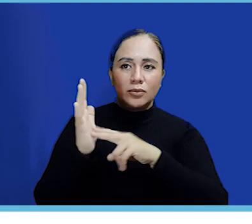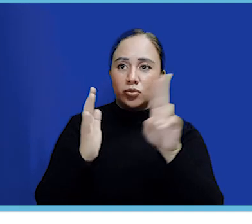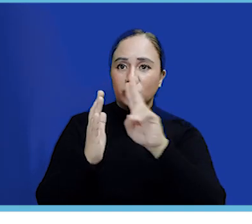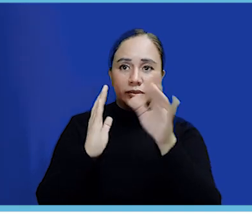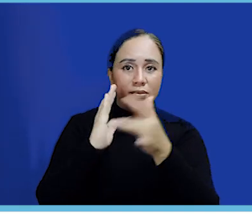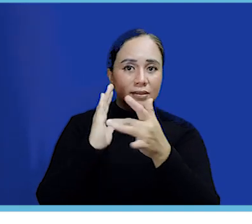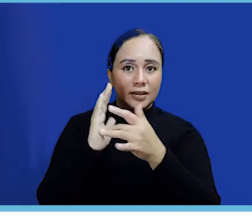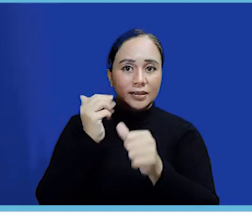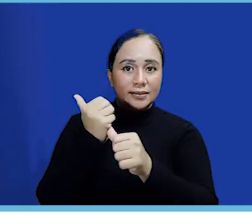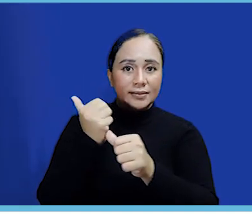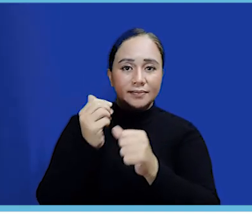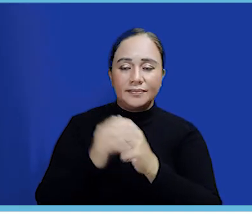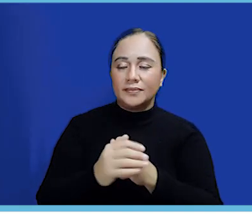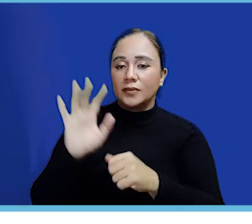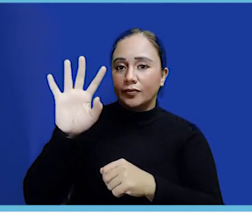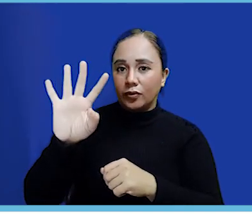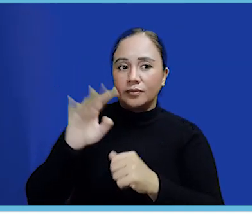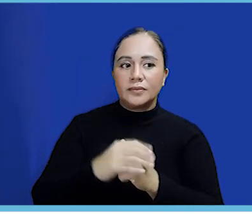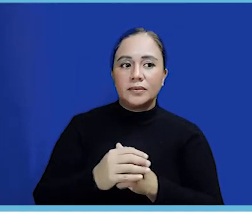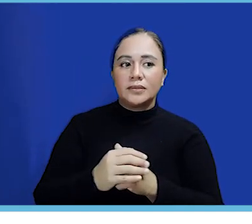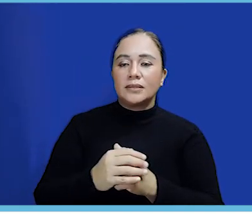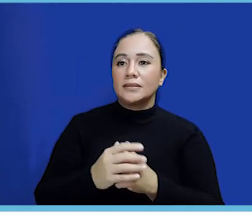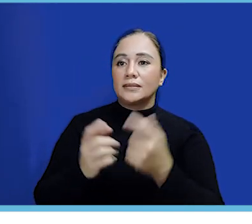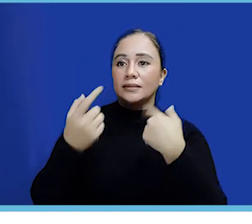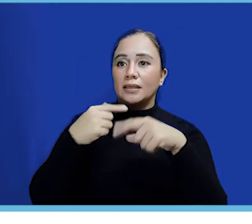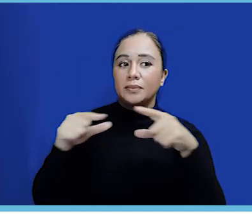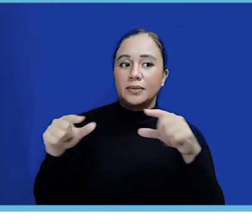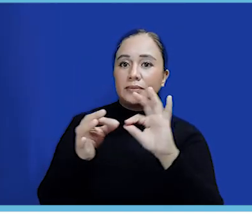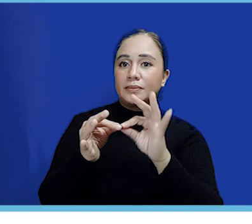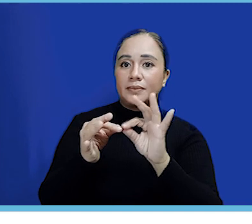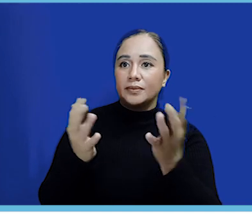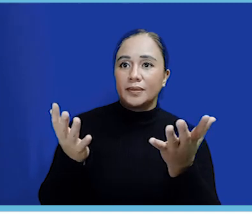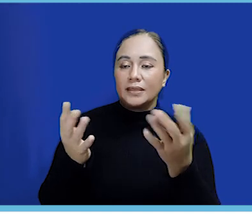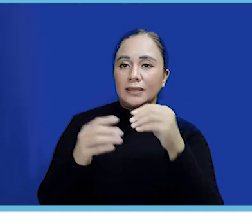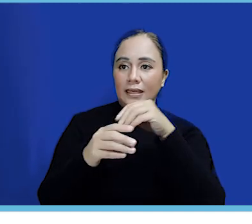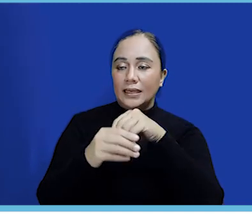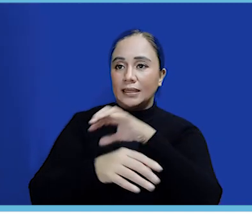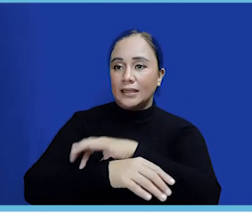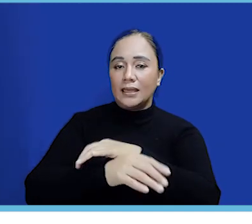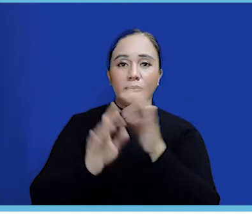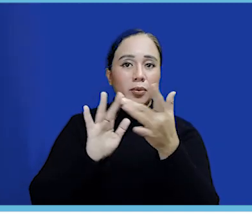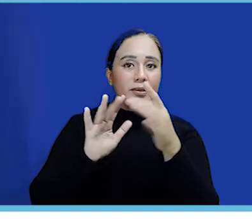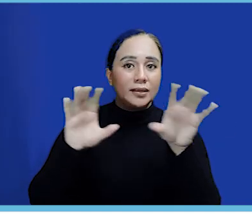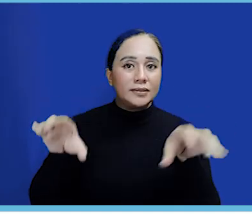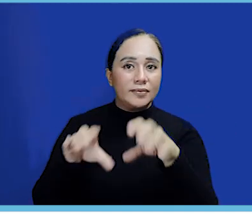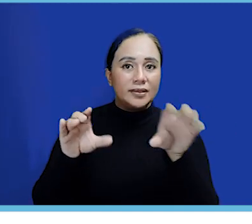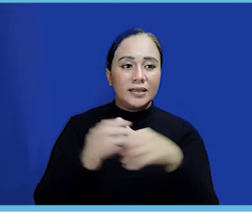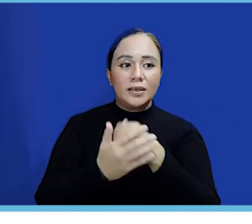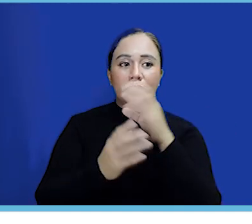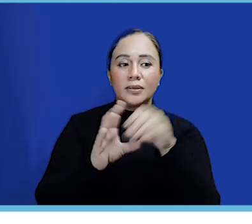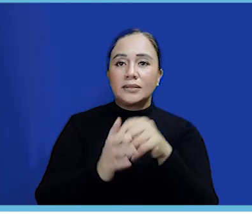assistive technology. 4. No sign language interpreting during in-person and online